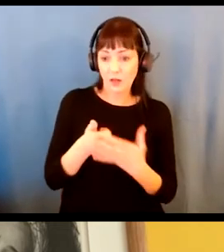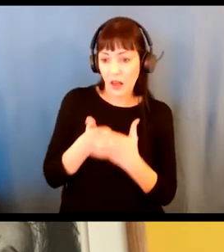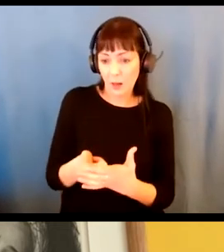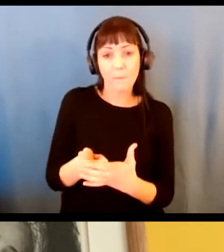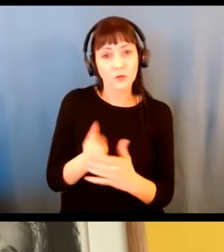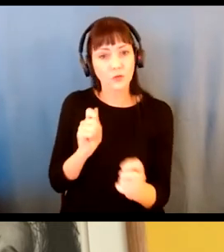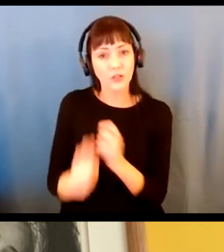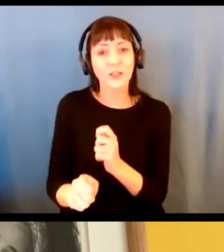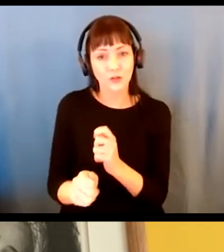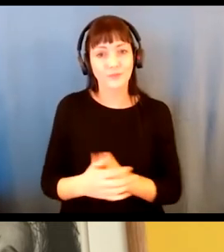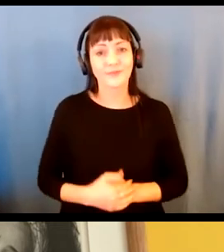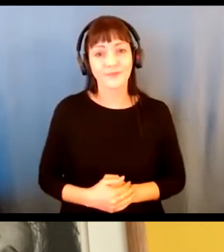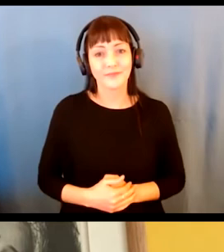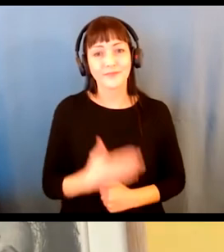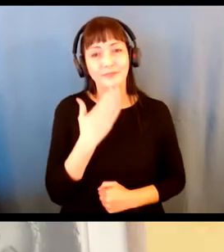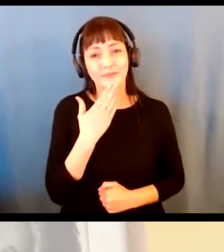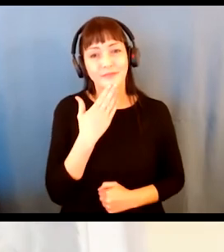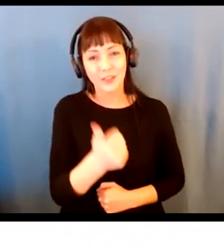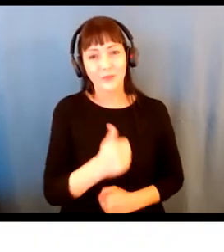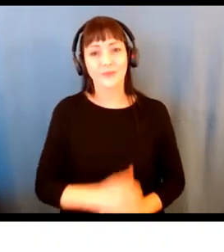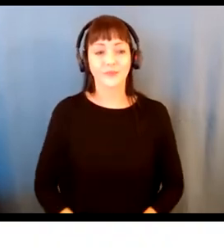stage. Thank you.